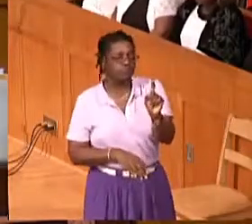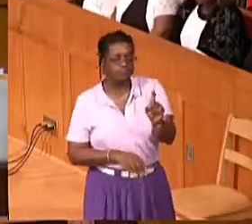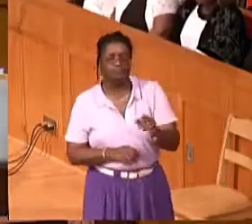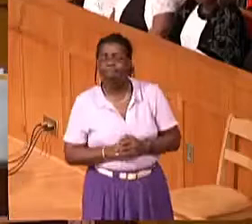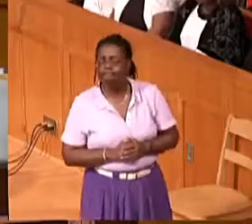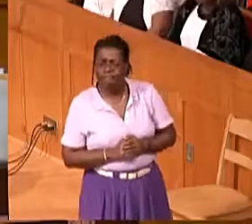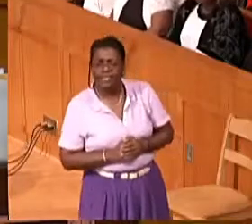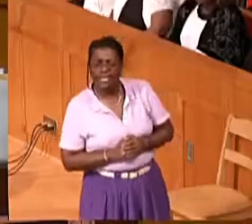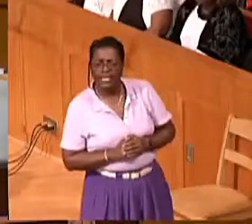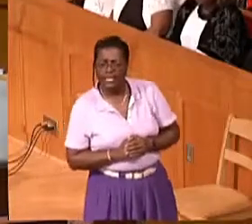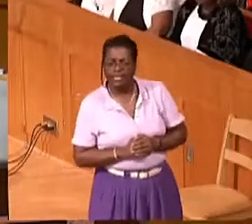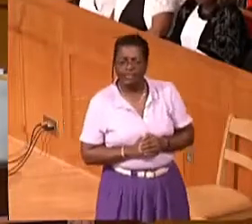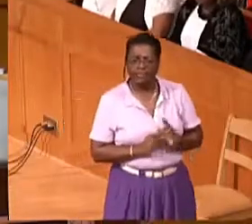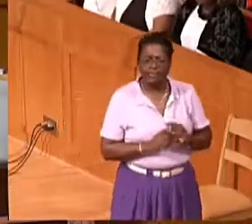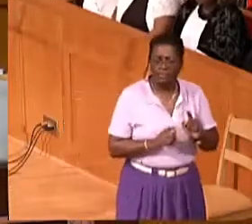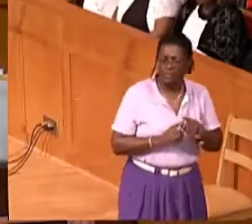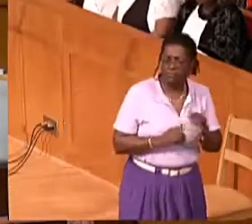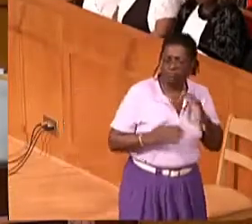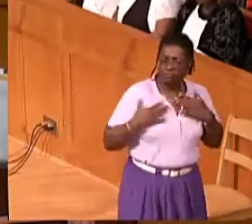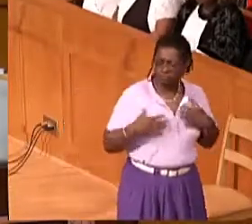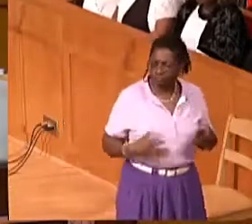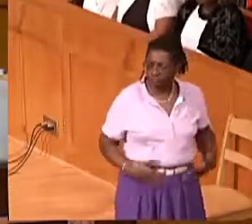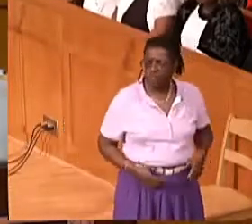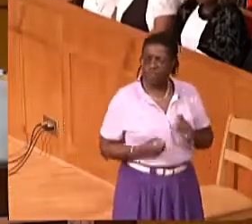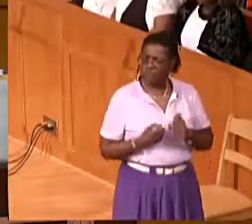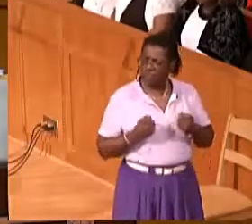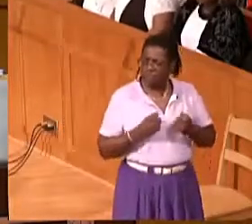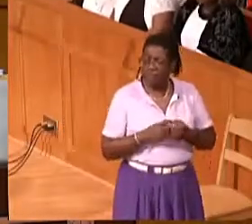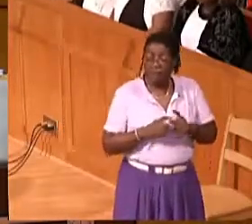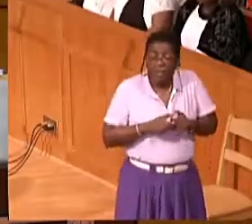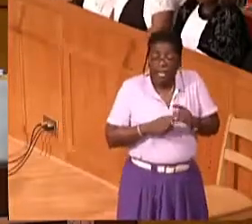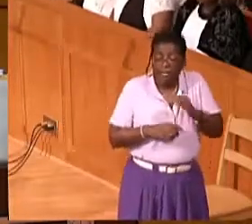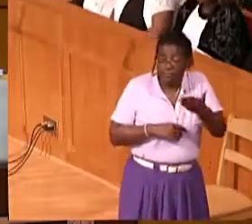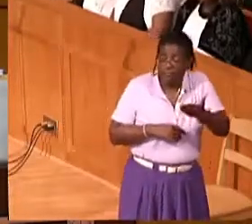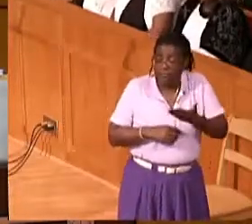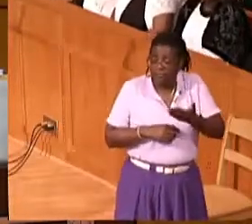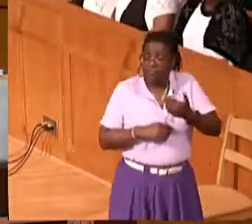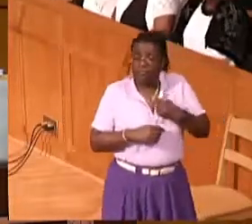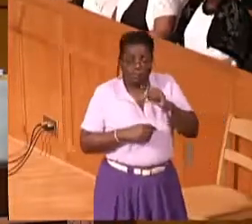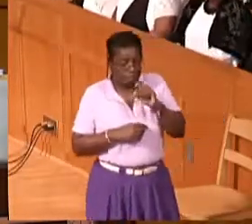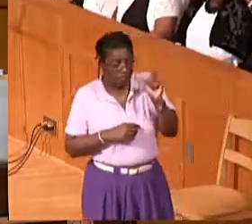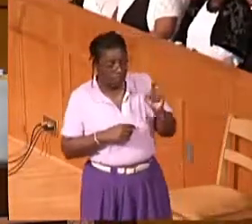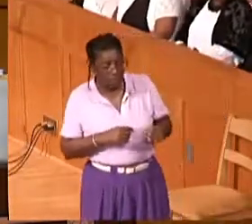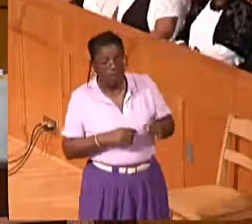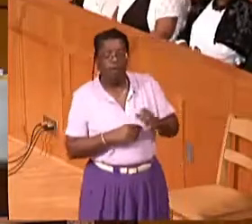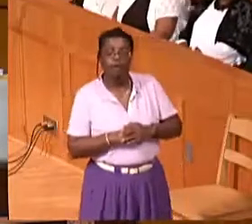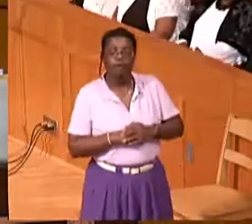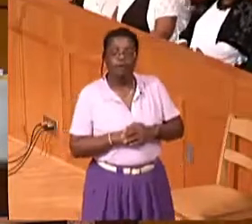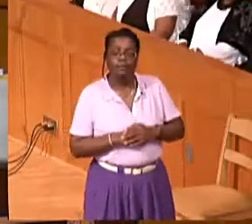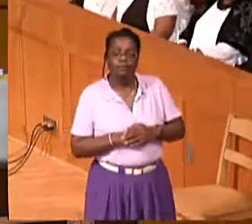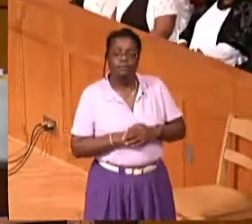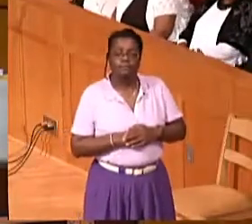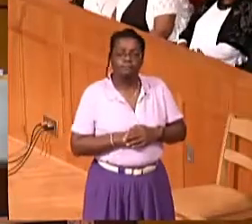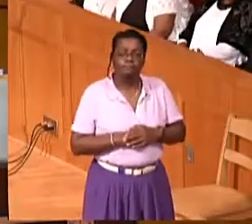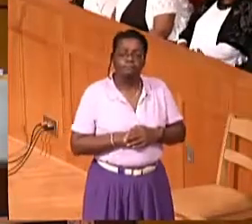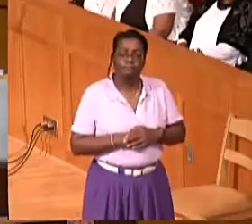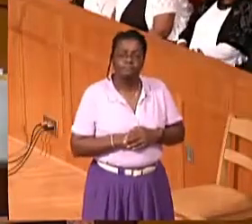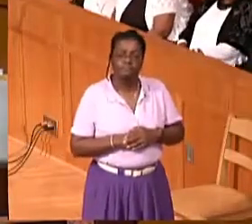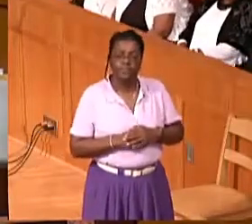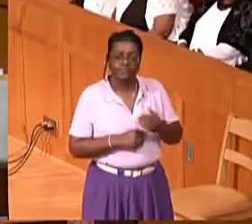he introduced me from Houston, Texas. But those who are not familiar with Houston, we got some areas